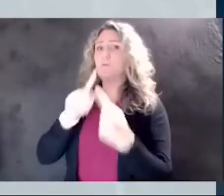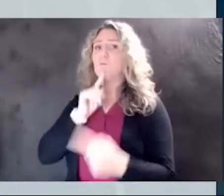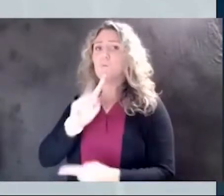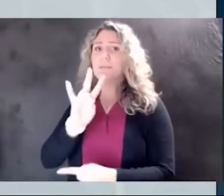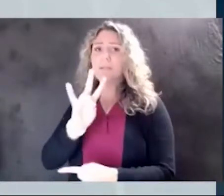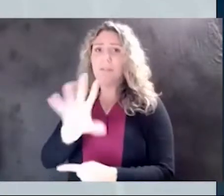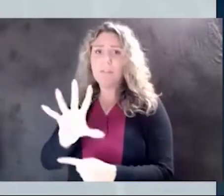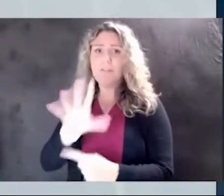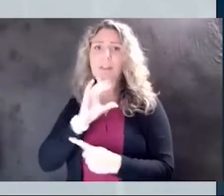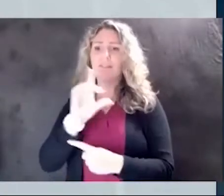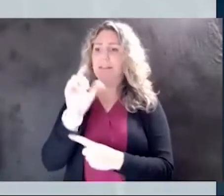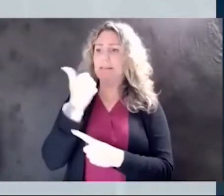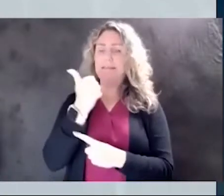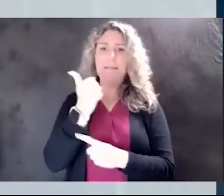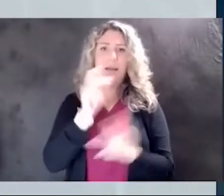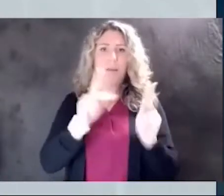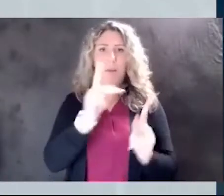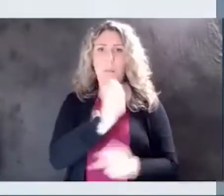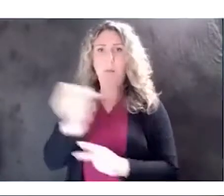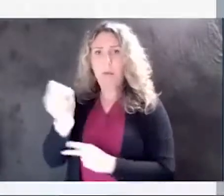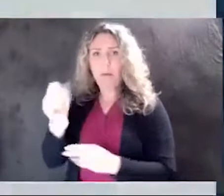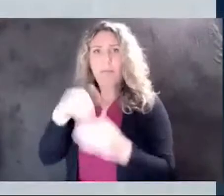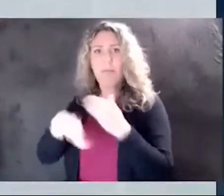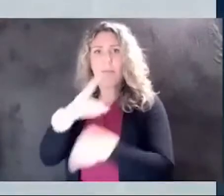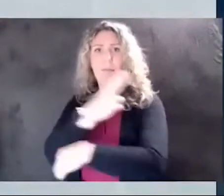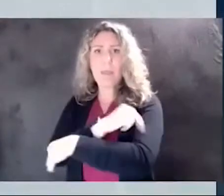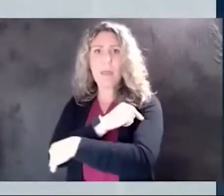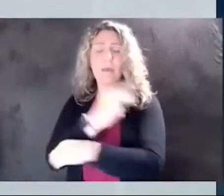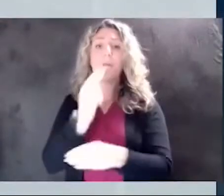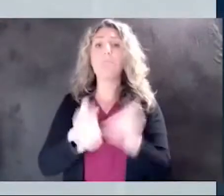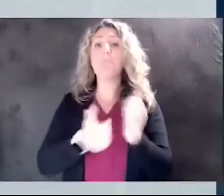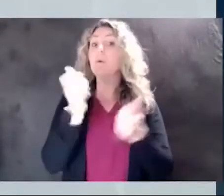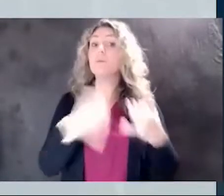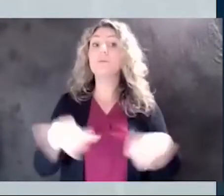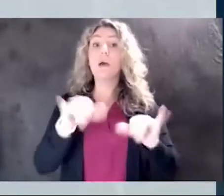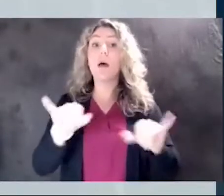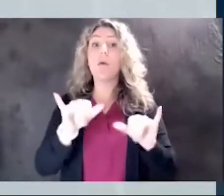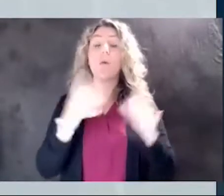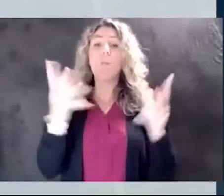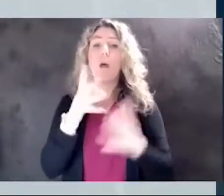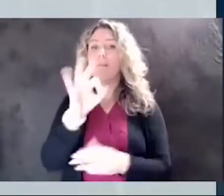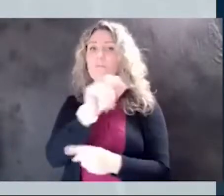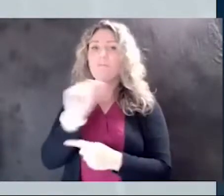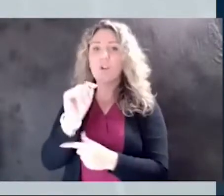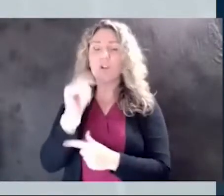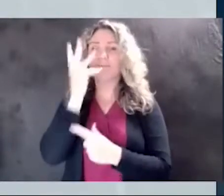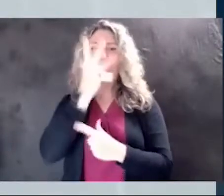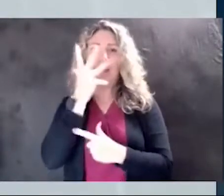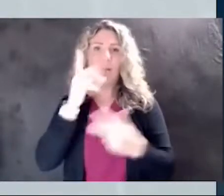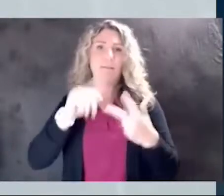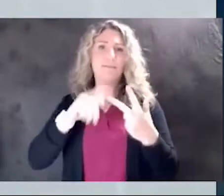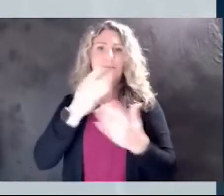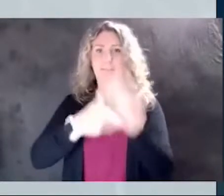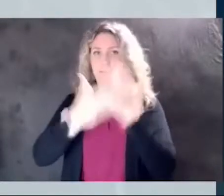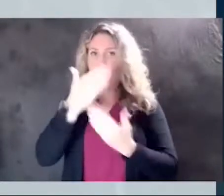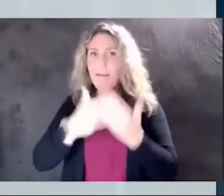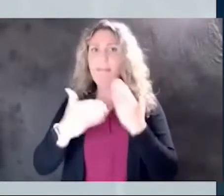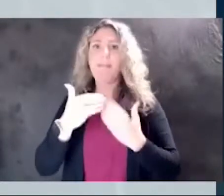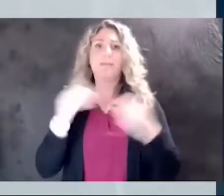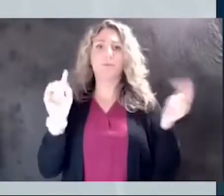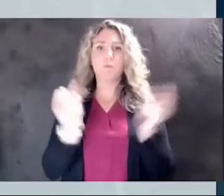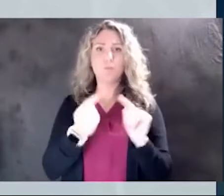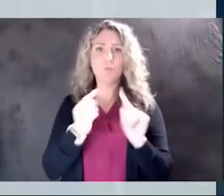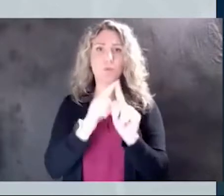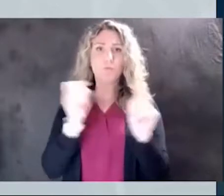people were admitted to the hospital, and the most common injuries were to the foot, face, and hands. Those were from